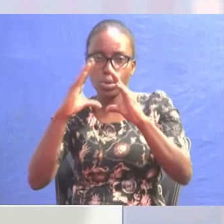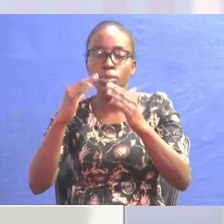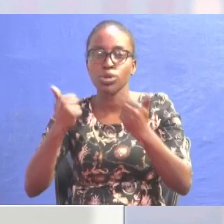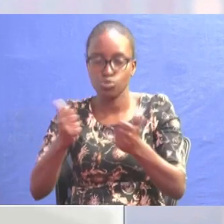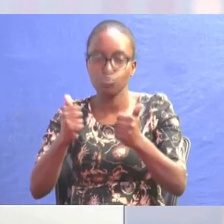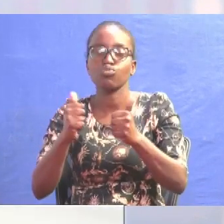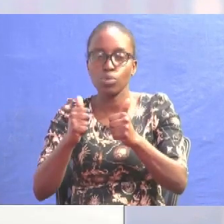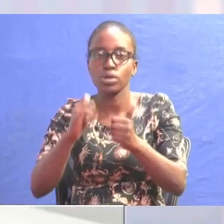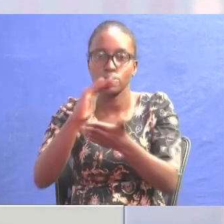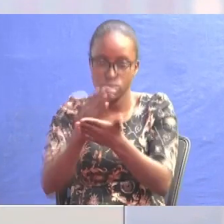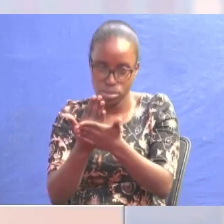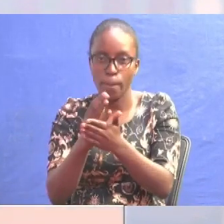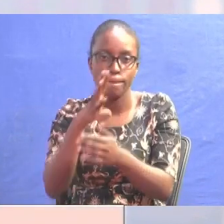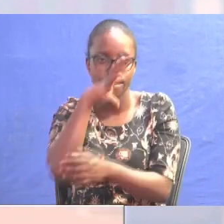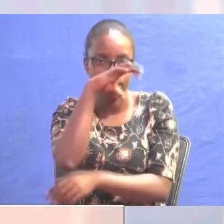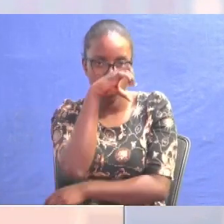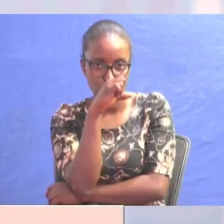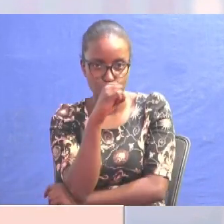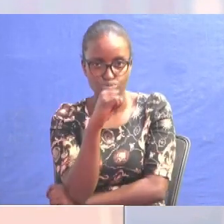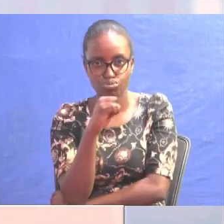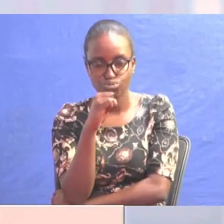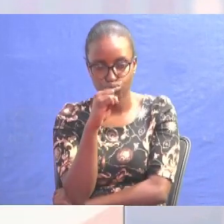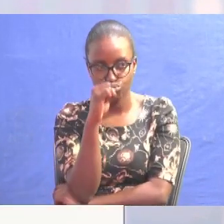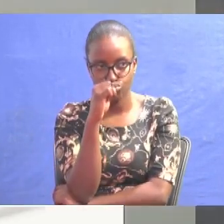of the misses? Thank you